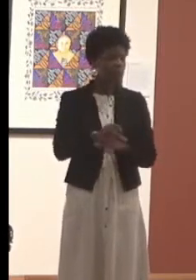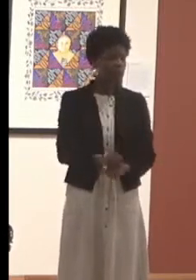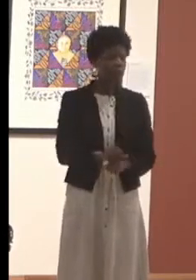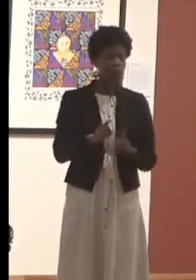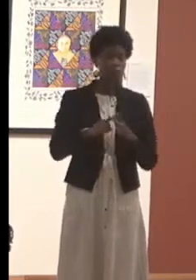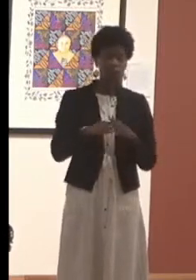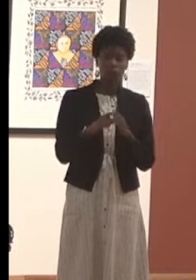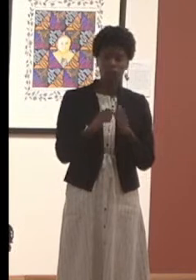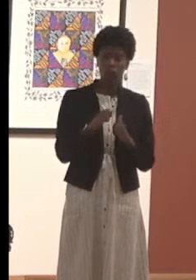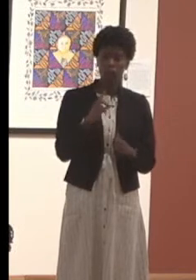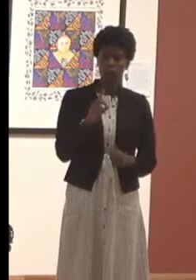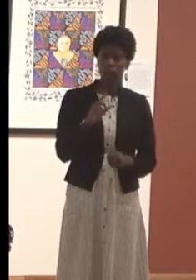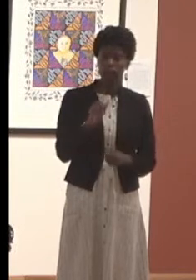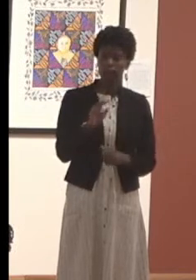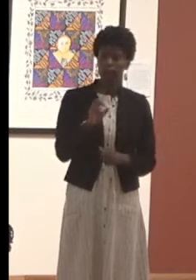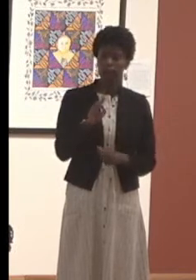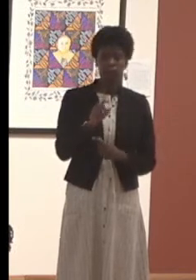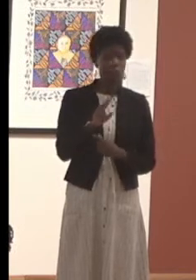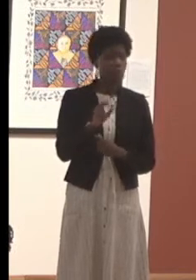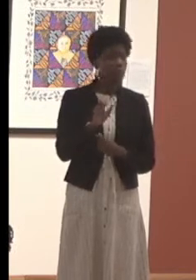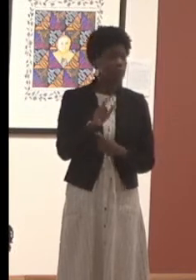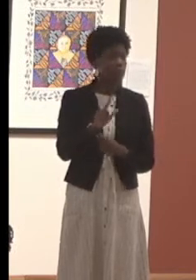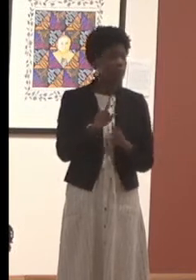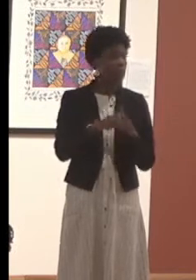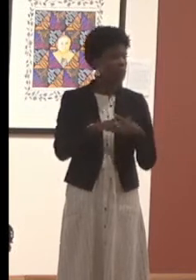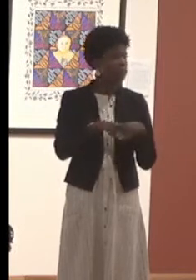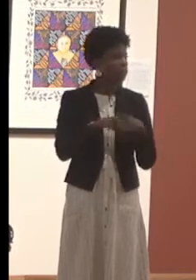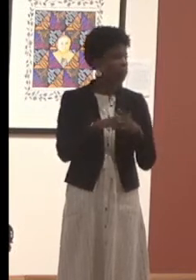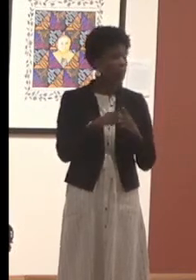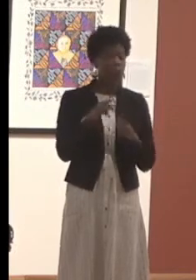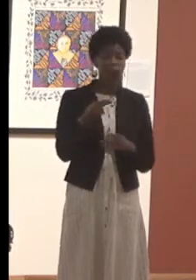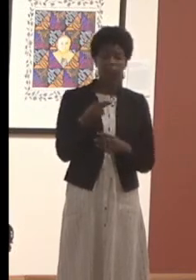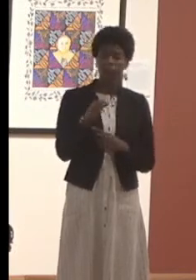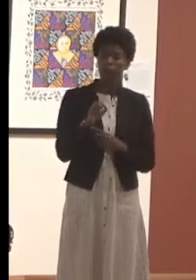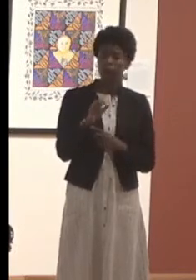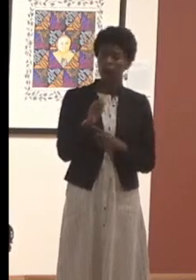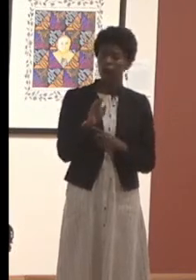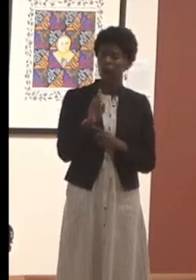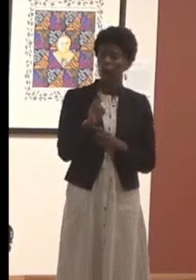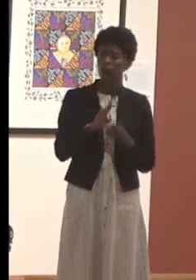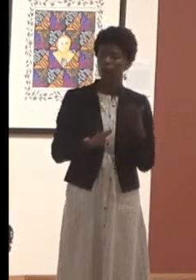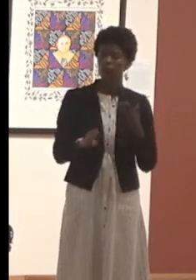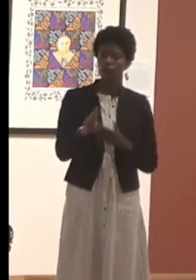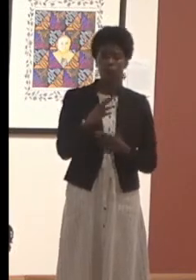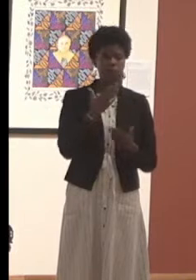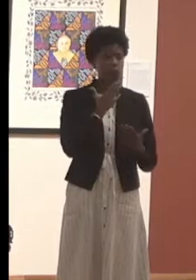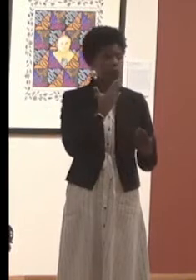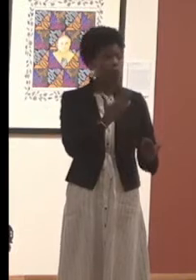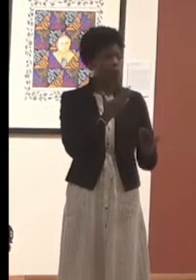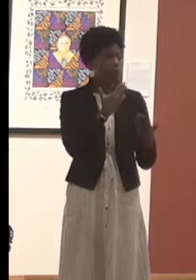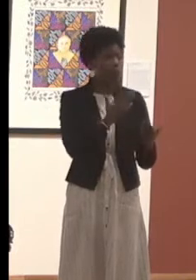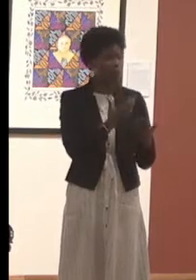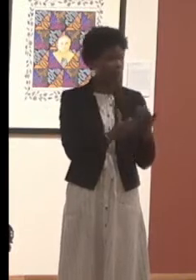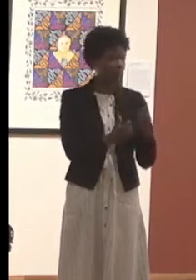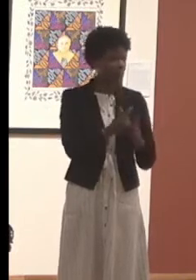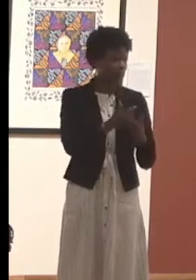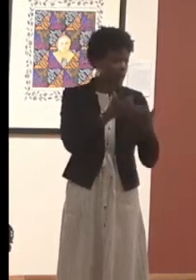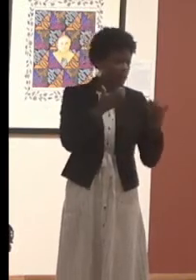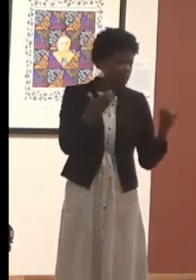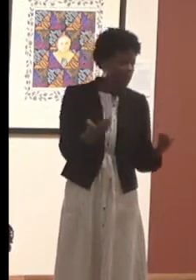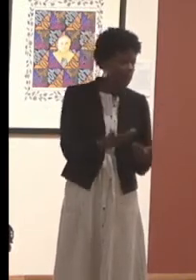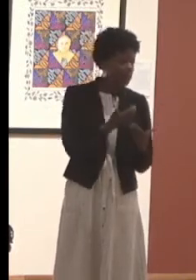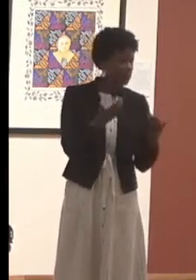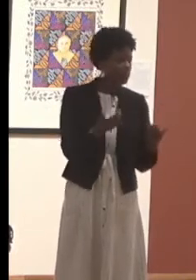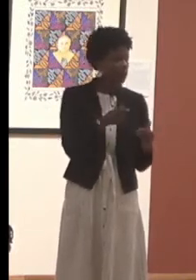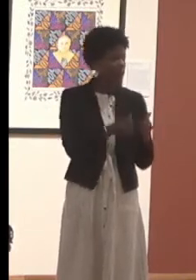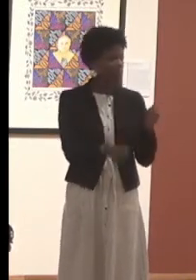at Howard University. A special acknowledgement to Dr. Melanie Harvey, Chair of James A. Porter Colloquium and African American Art,